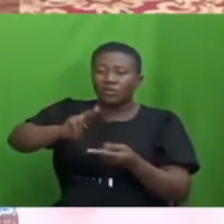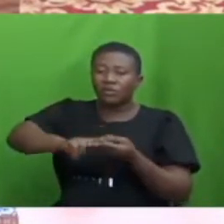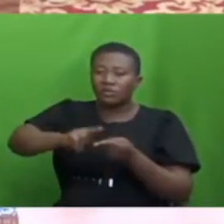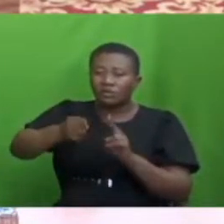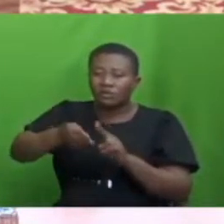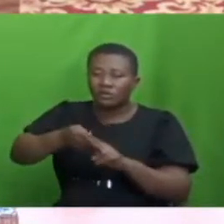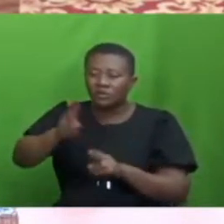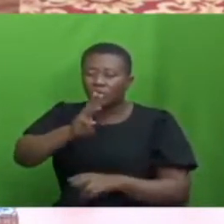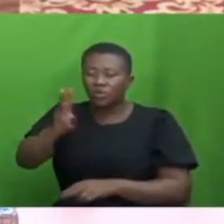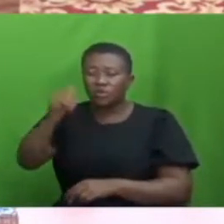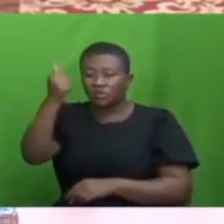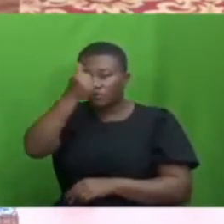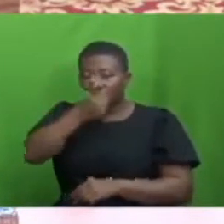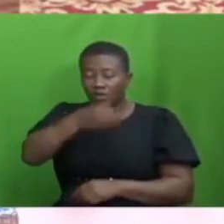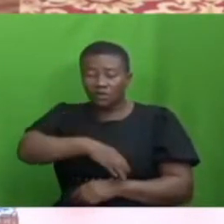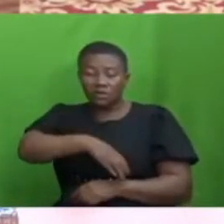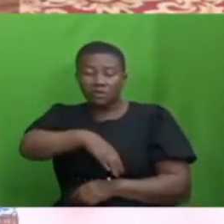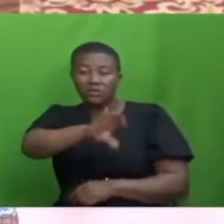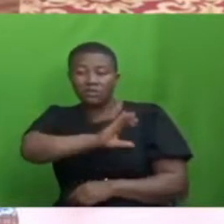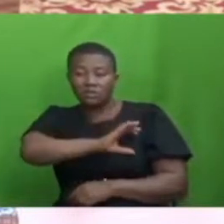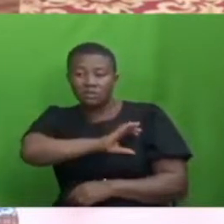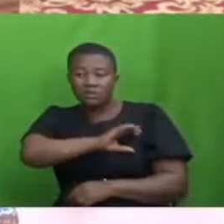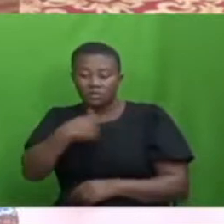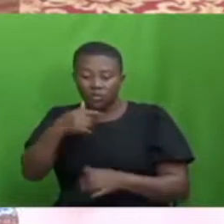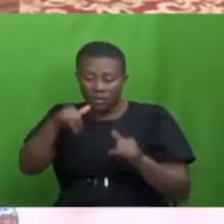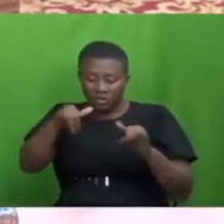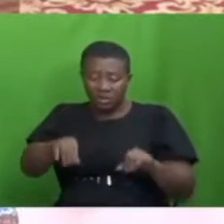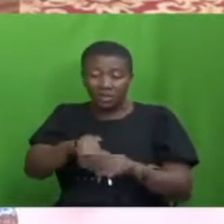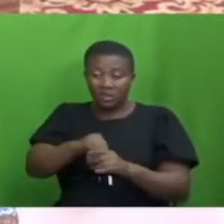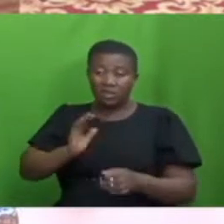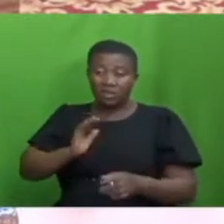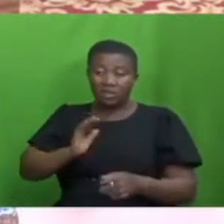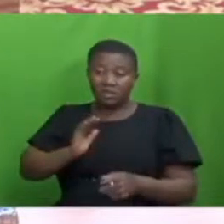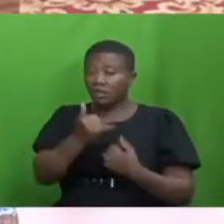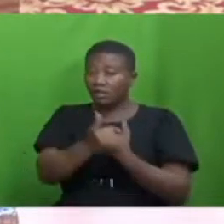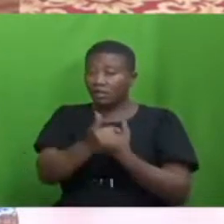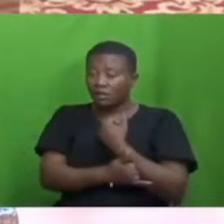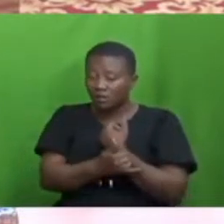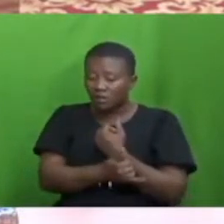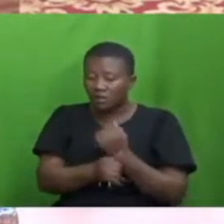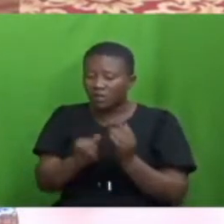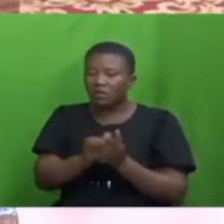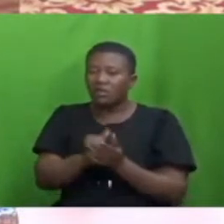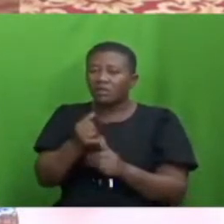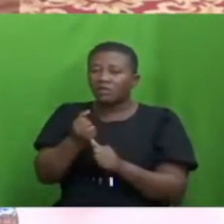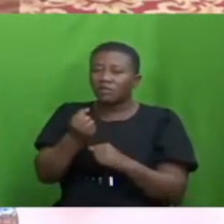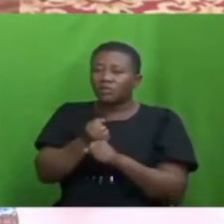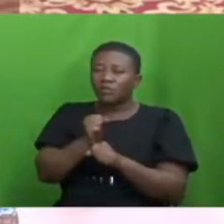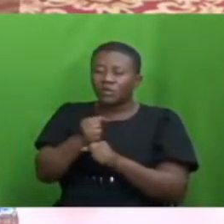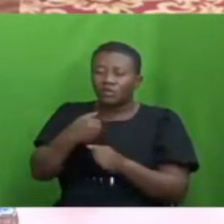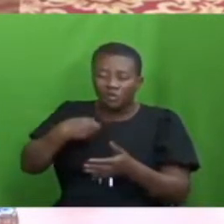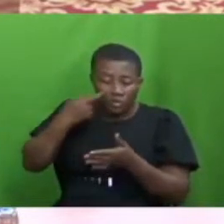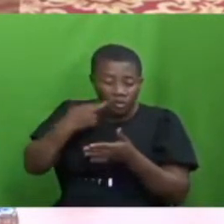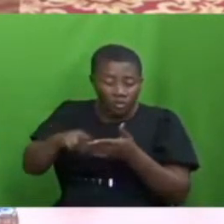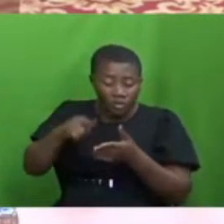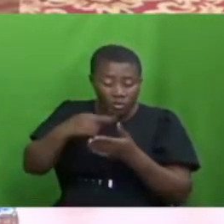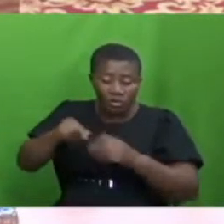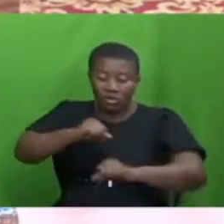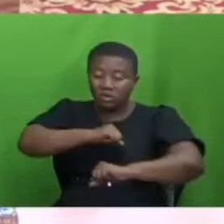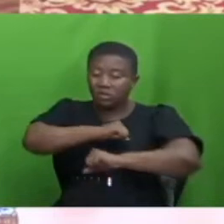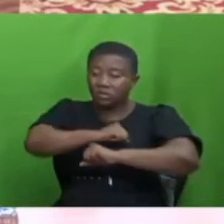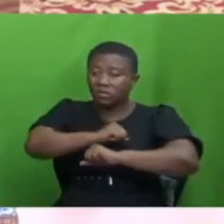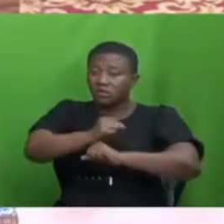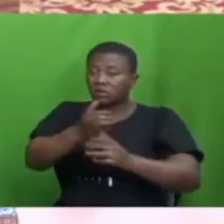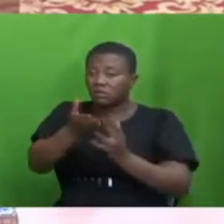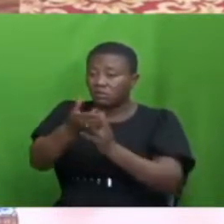African citizens are seeking refuge in our country. This has required a review of our security expenditures